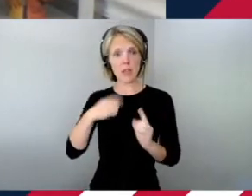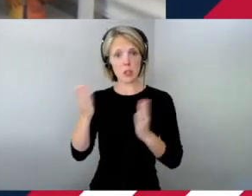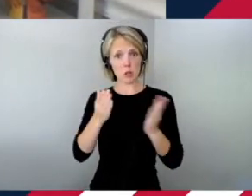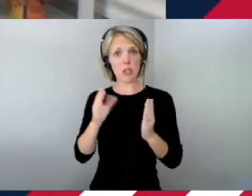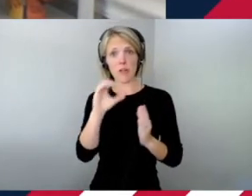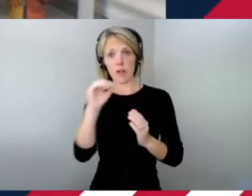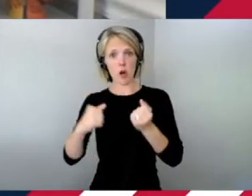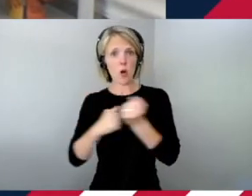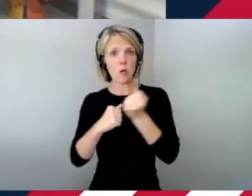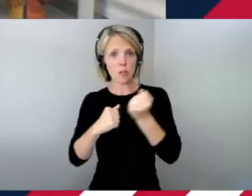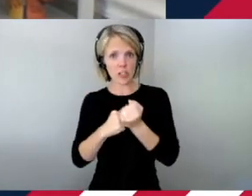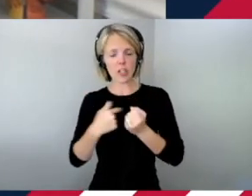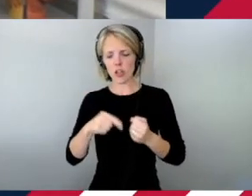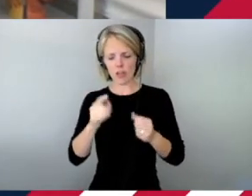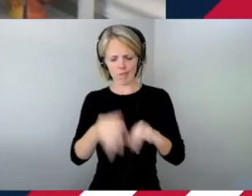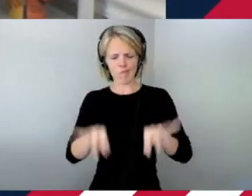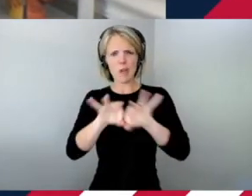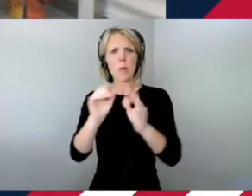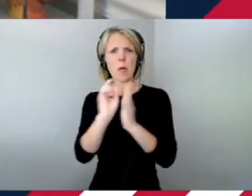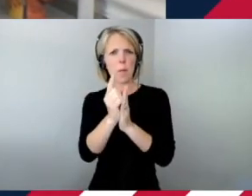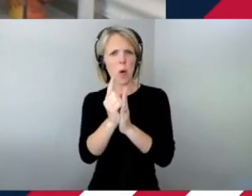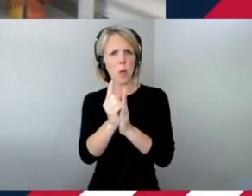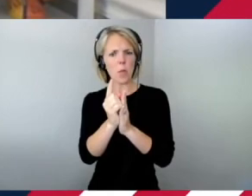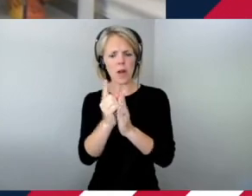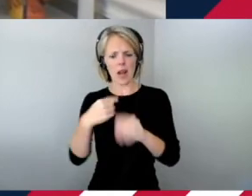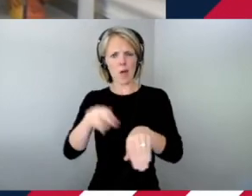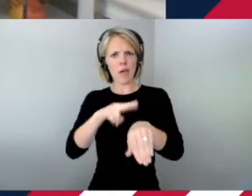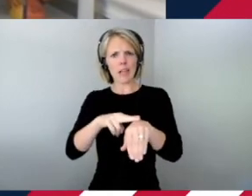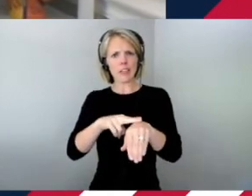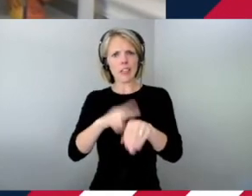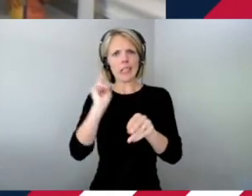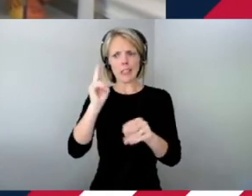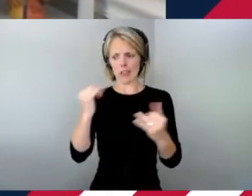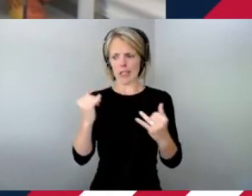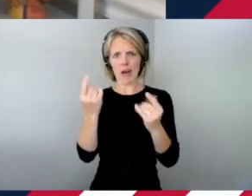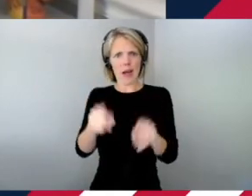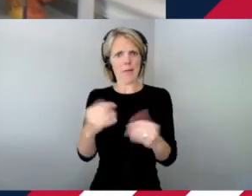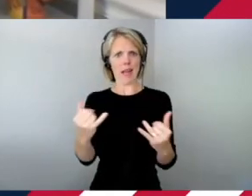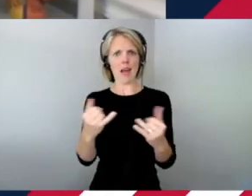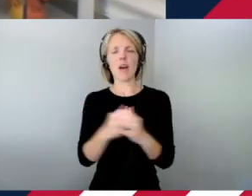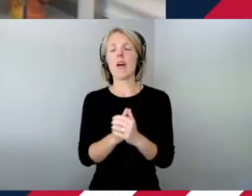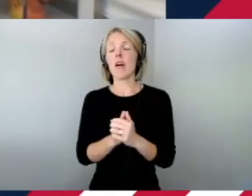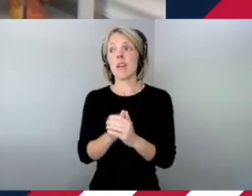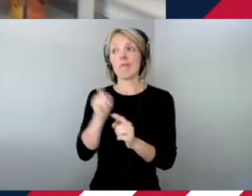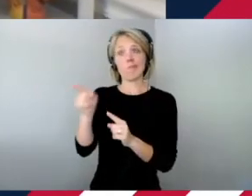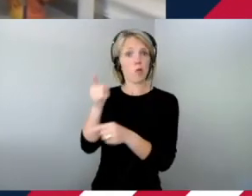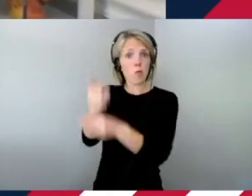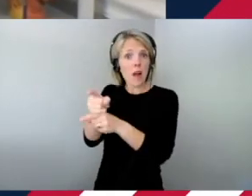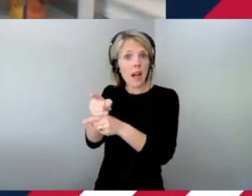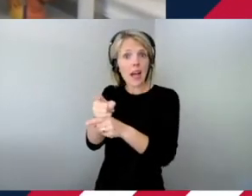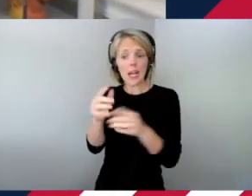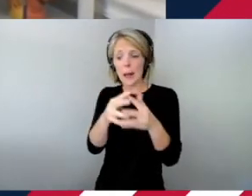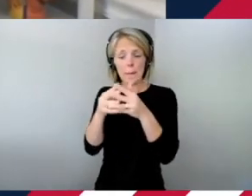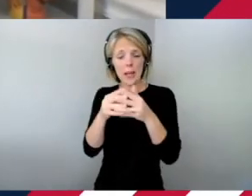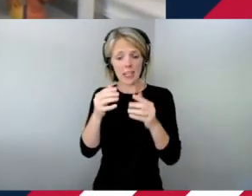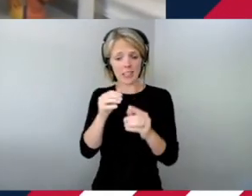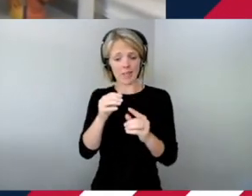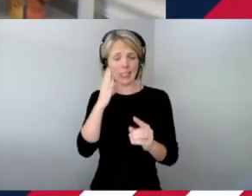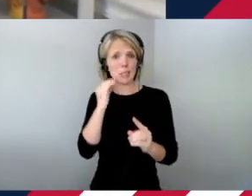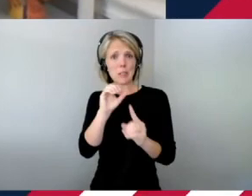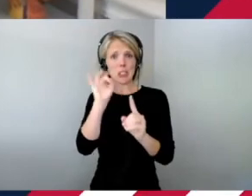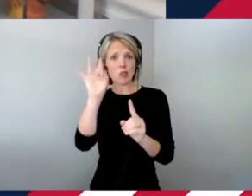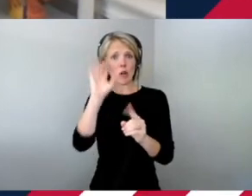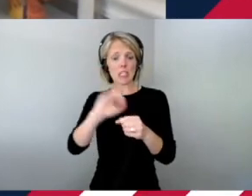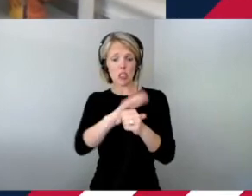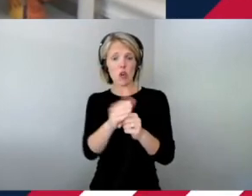co-chair during such an important moment in our nation's history. The chairman was right. America's in crisis. The